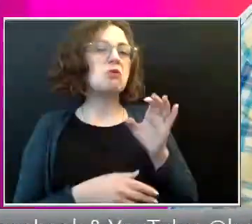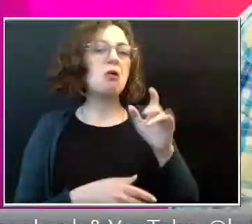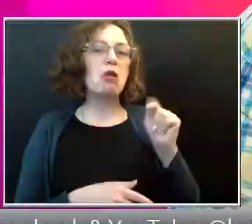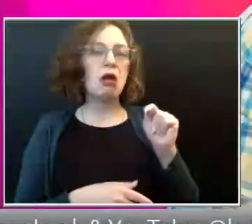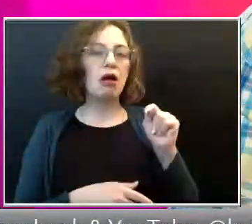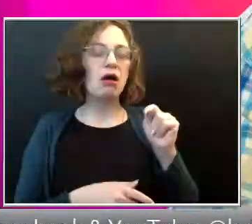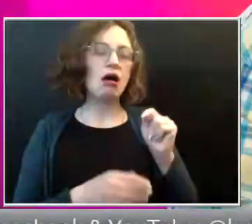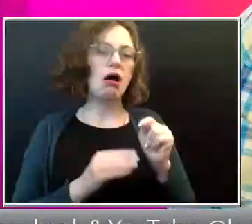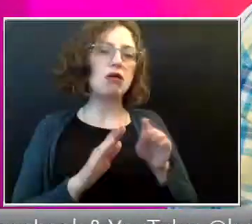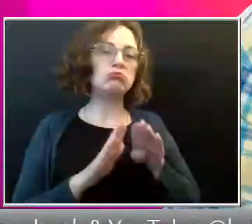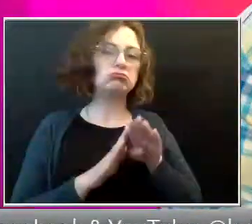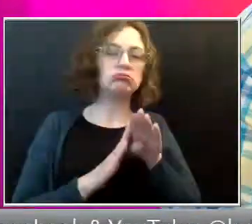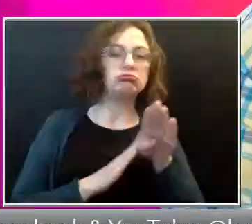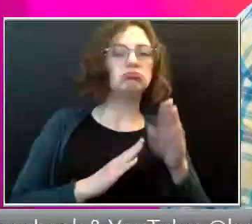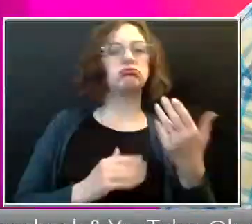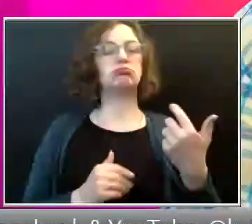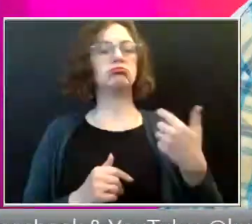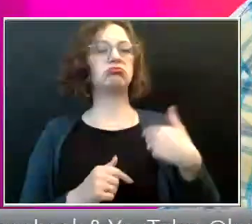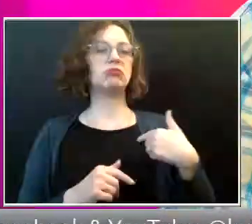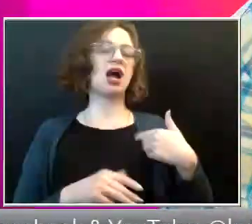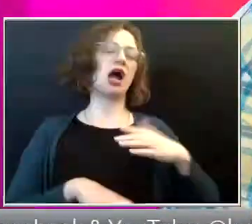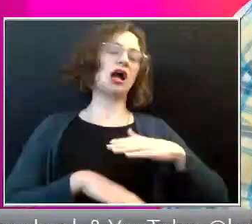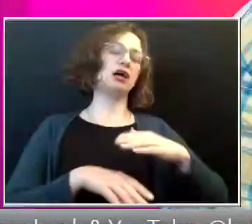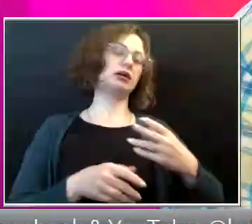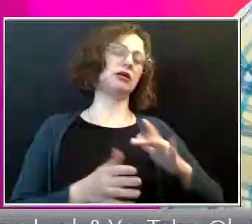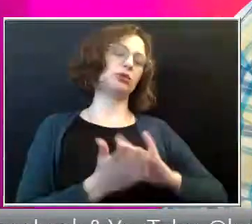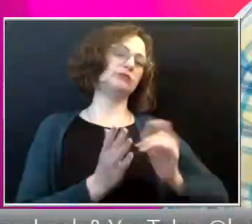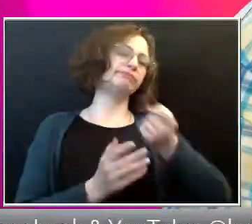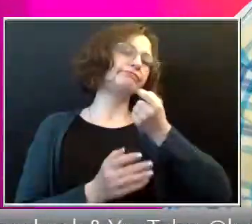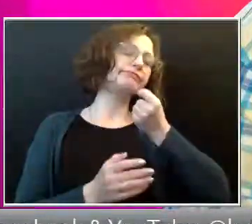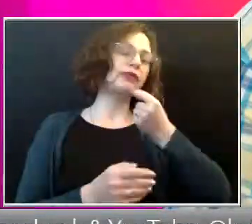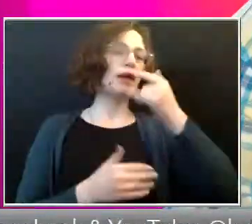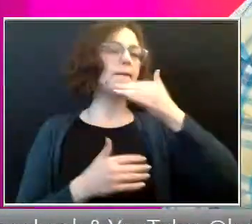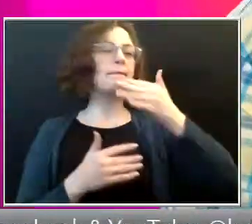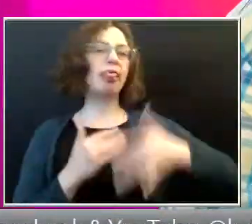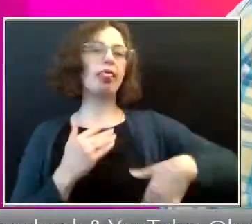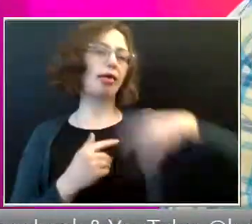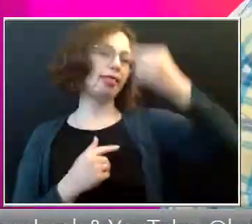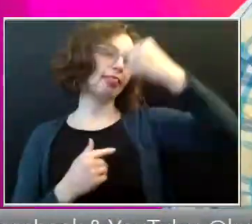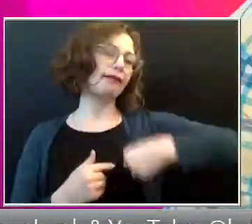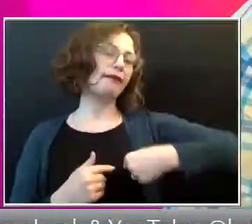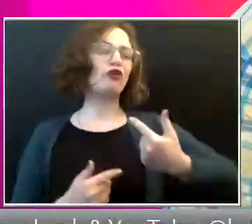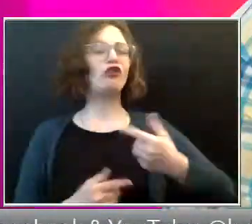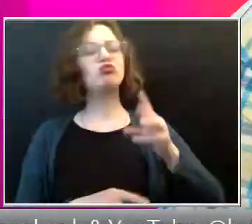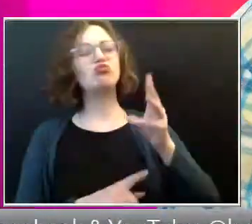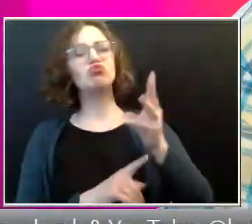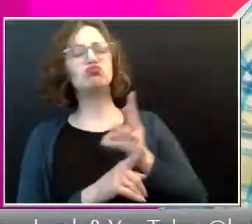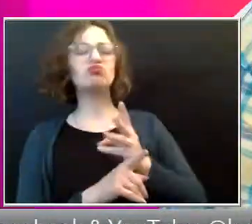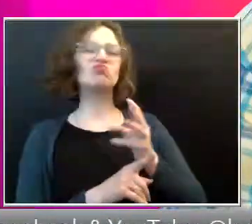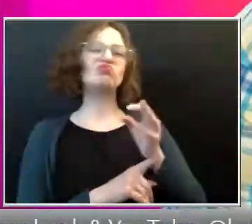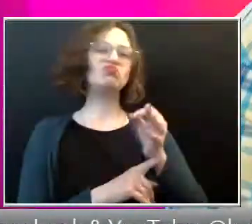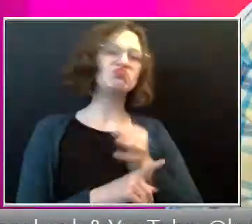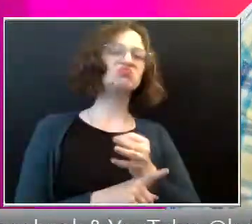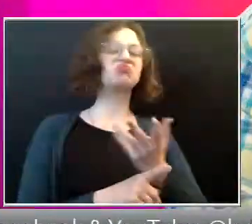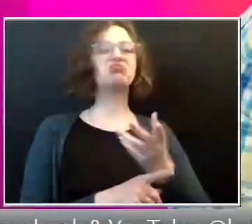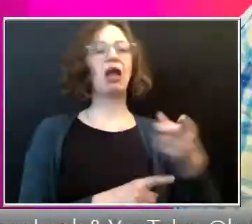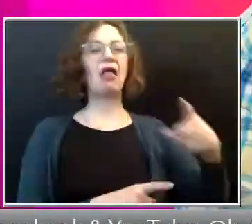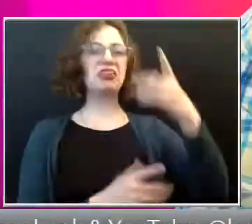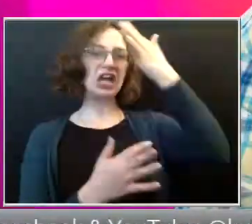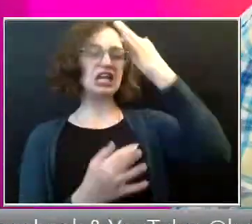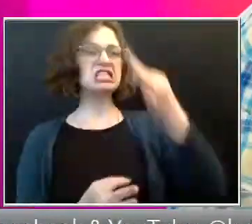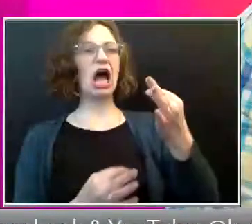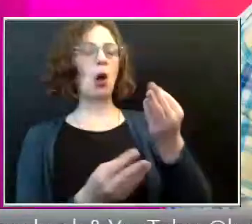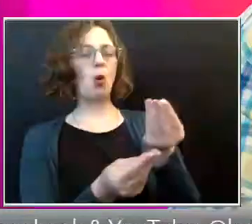6 months to 9 months, and then they had determined that it had dissipated at that point, and so I went off the